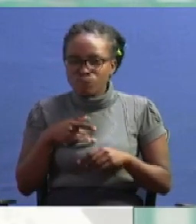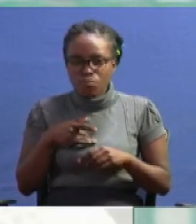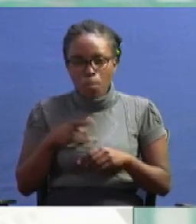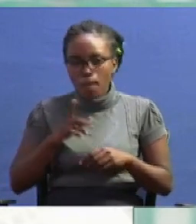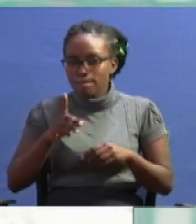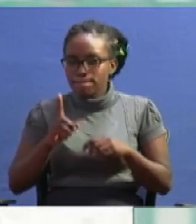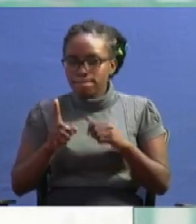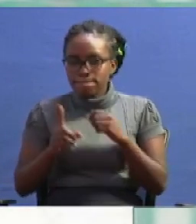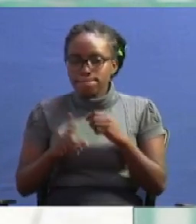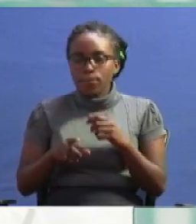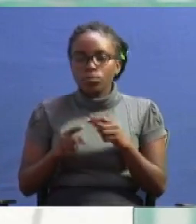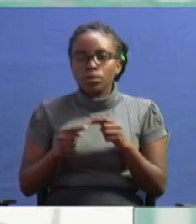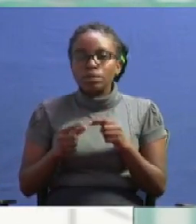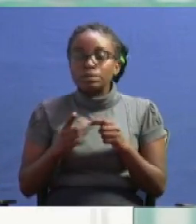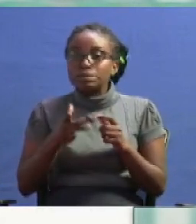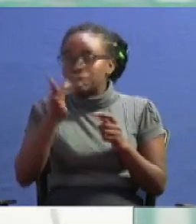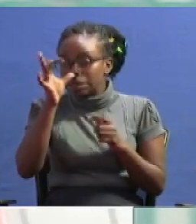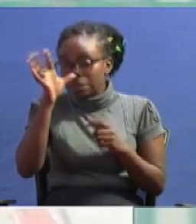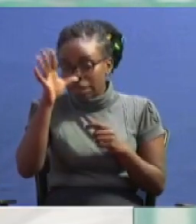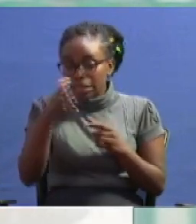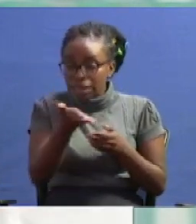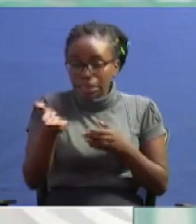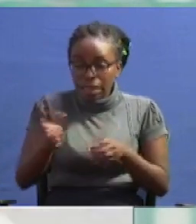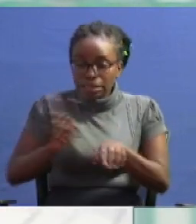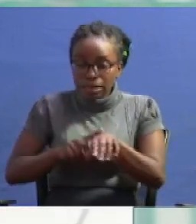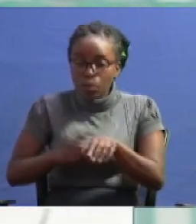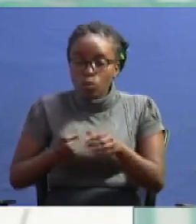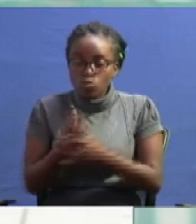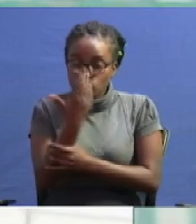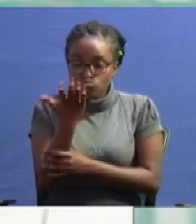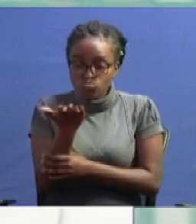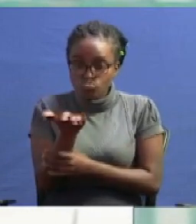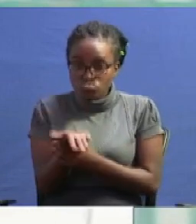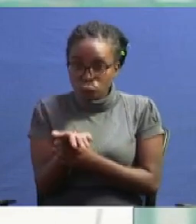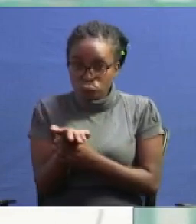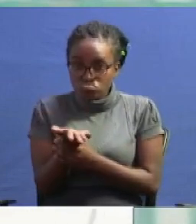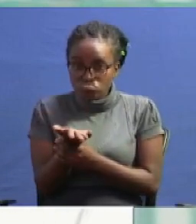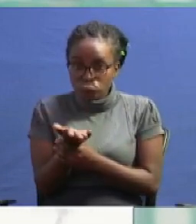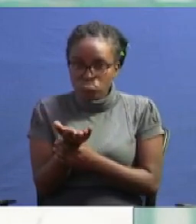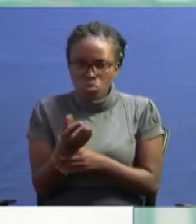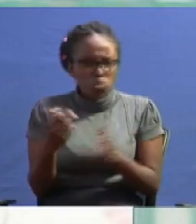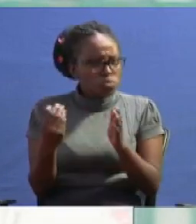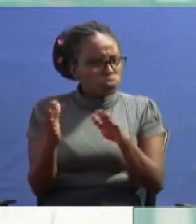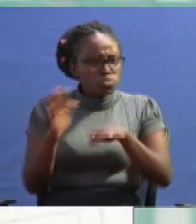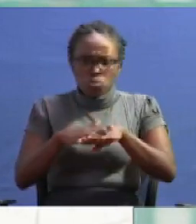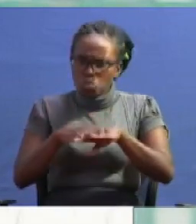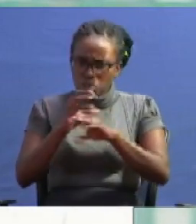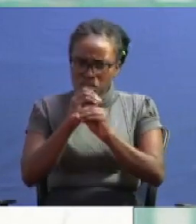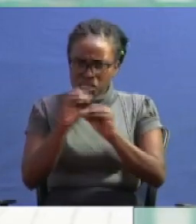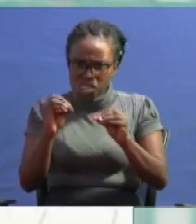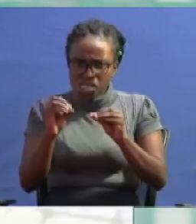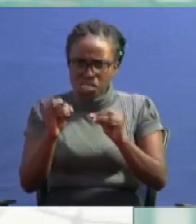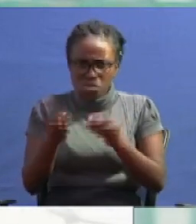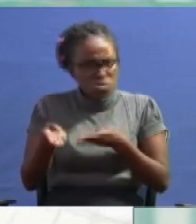their economic prosperity. If they are convinced that, this person is not good for our businesses, you can see,